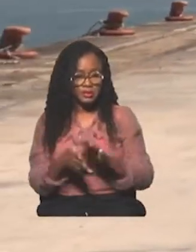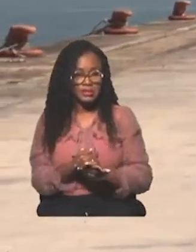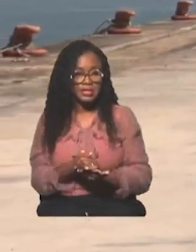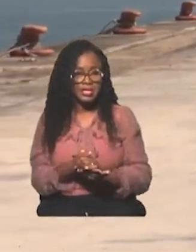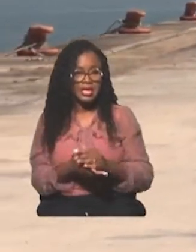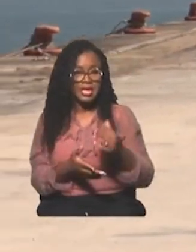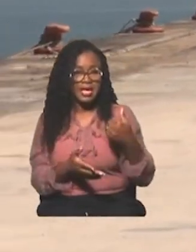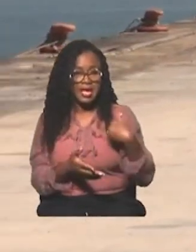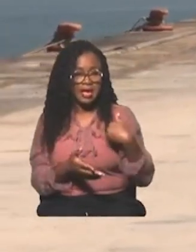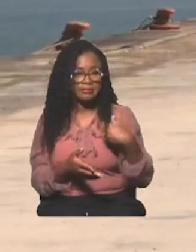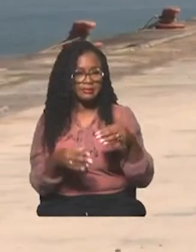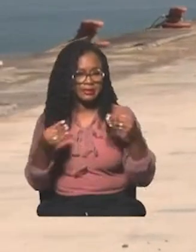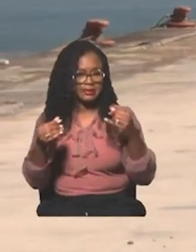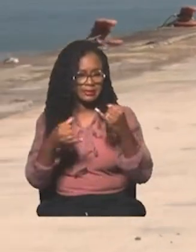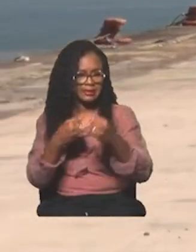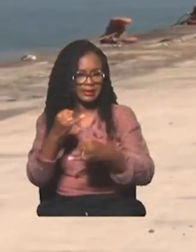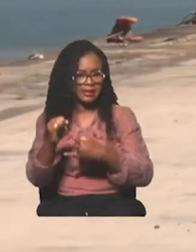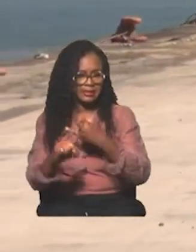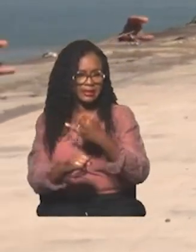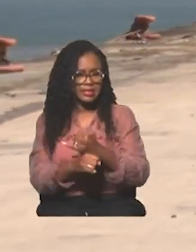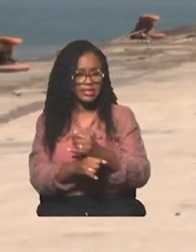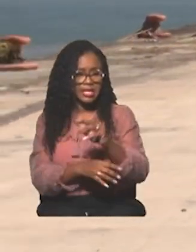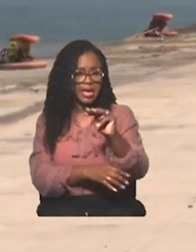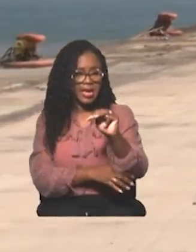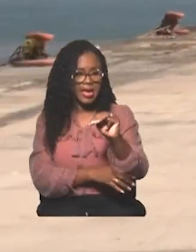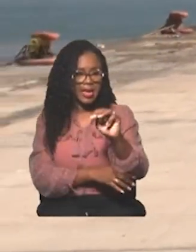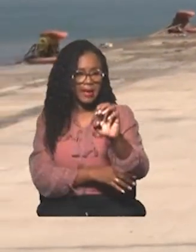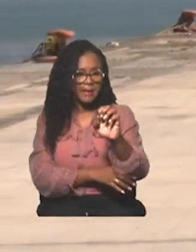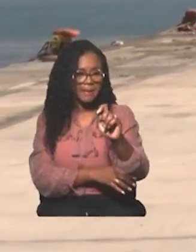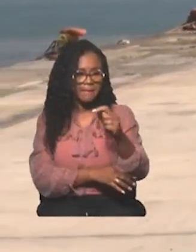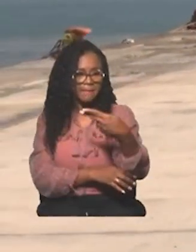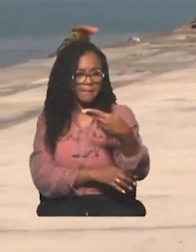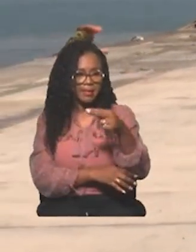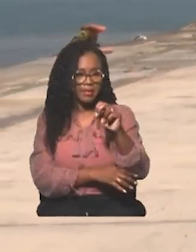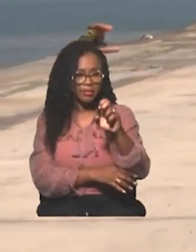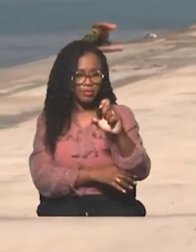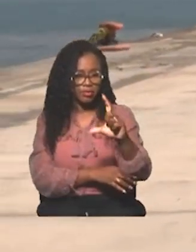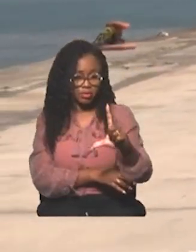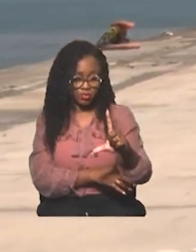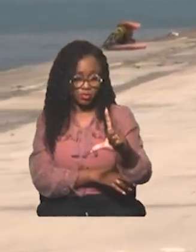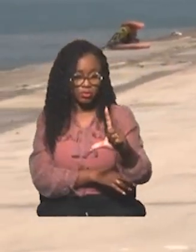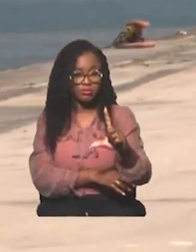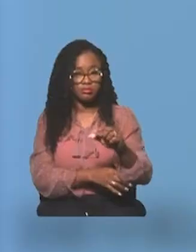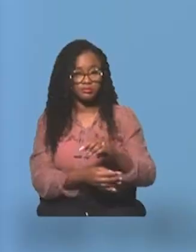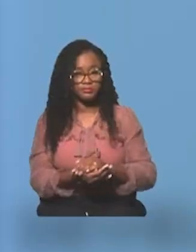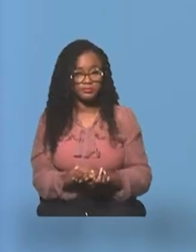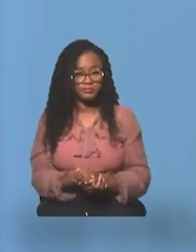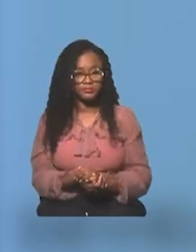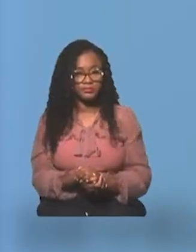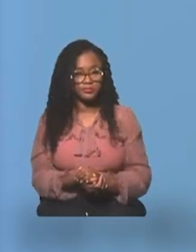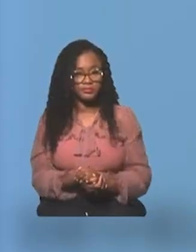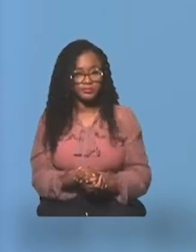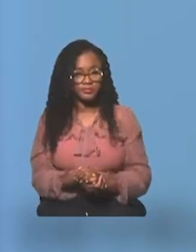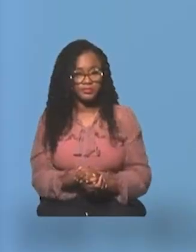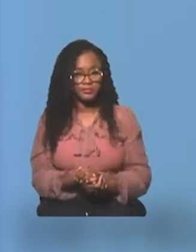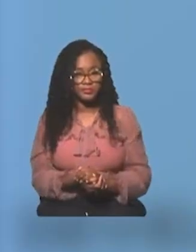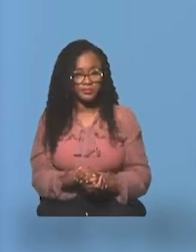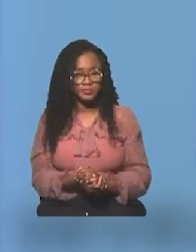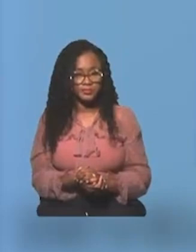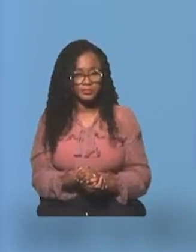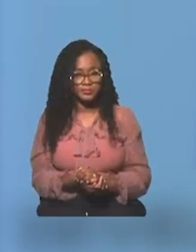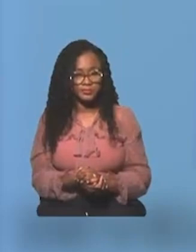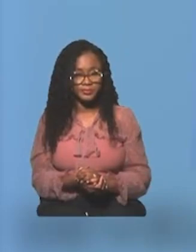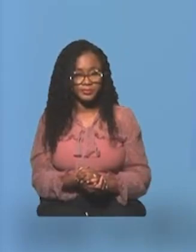supports the export of methanol from the petrochemicals complex located on the Union Industrial Estate. The Labray Industrial